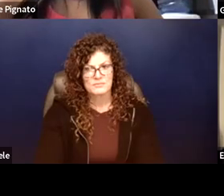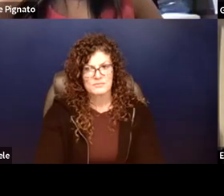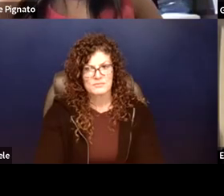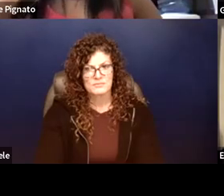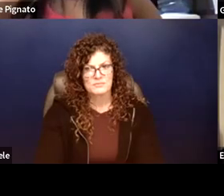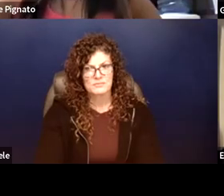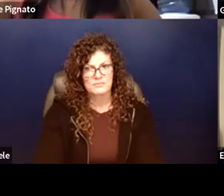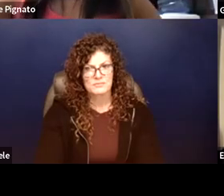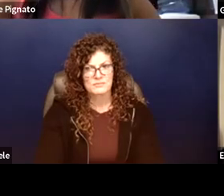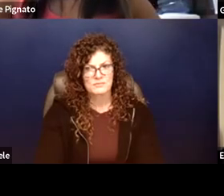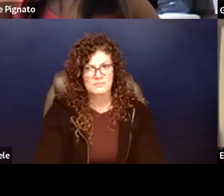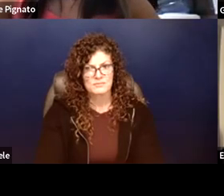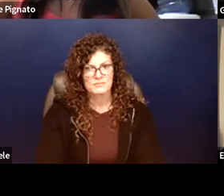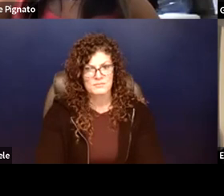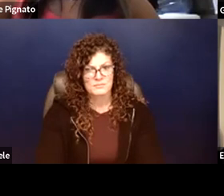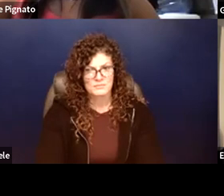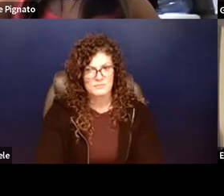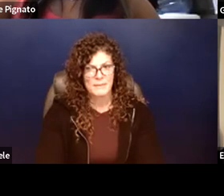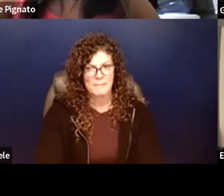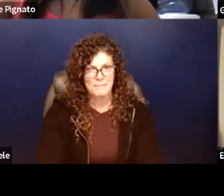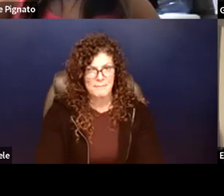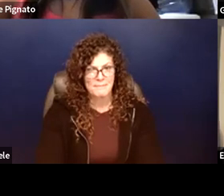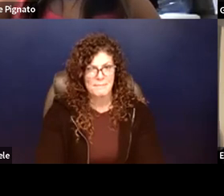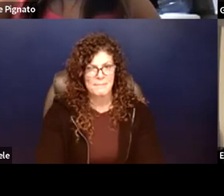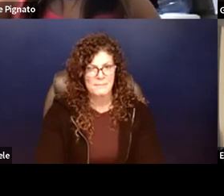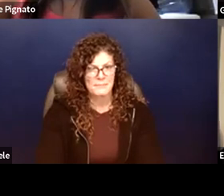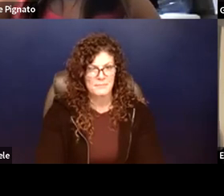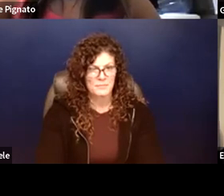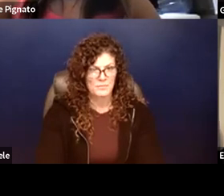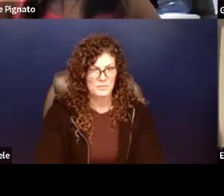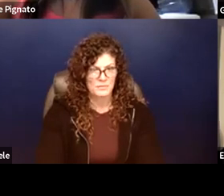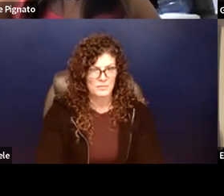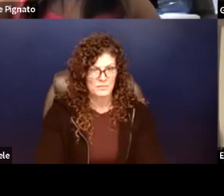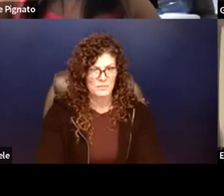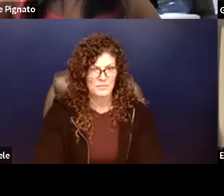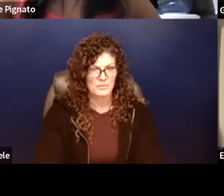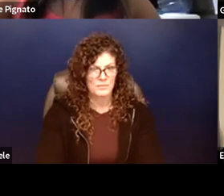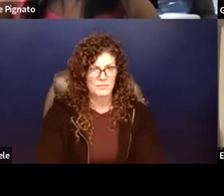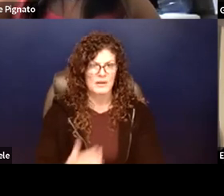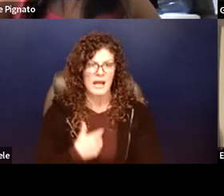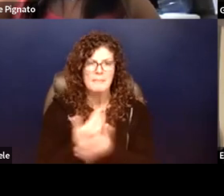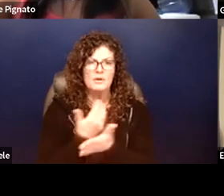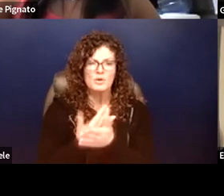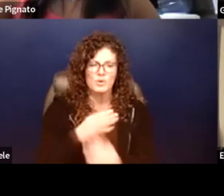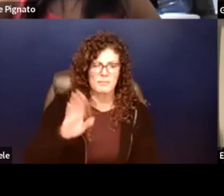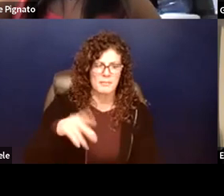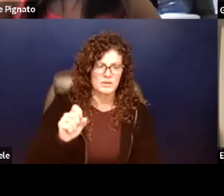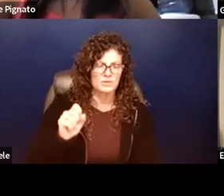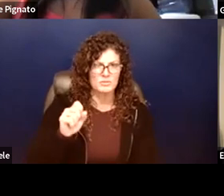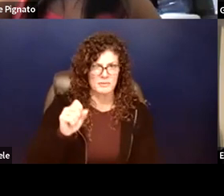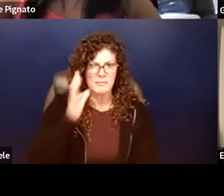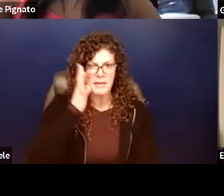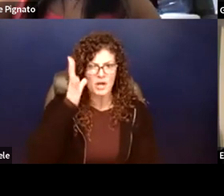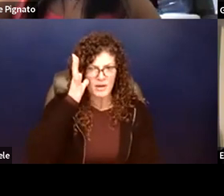Hi, how are you doing? Can you hear me? Yes, we can hear you. Welcome. Oh, great, great. So I'm a relatively new Boston Public Schools parent at Josiah